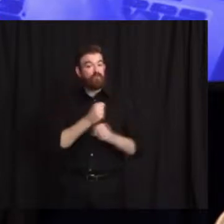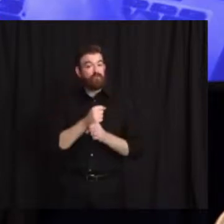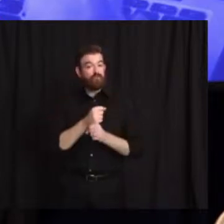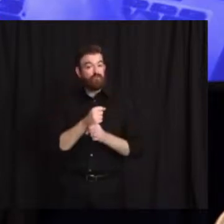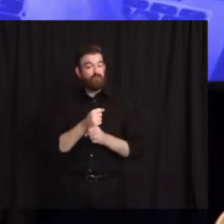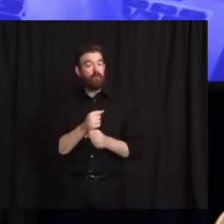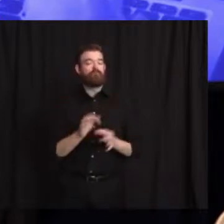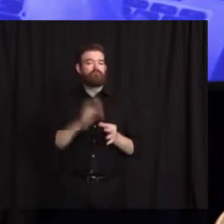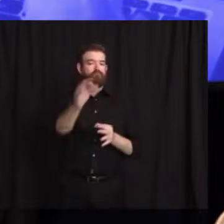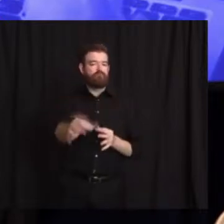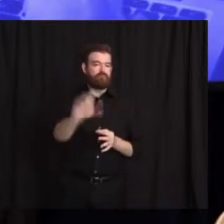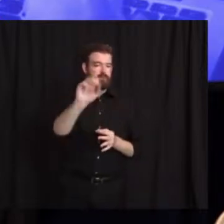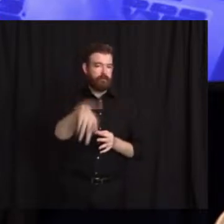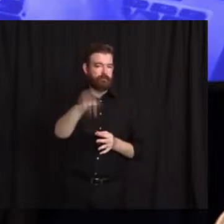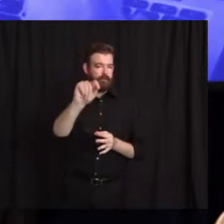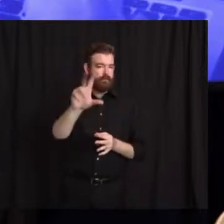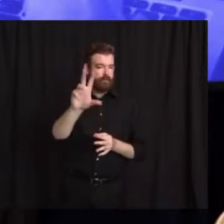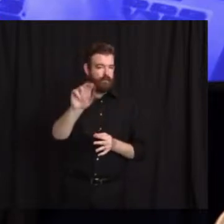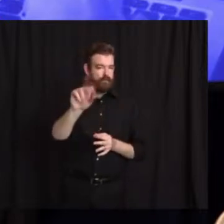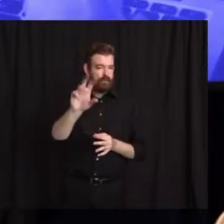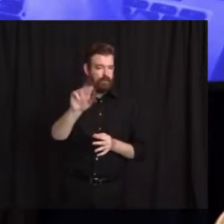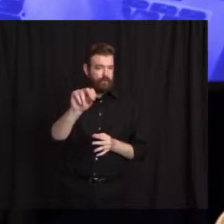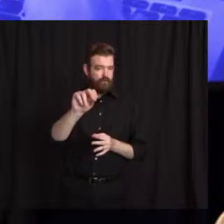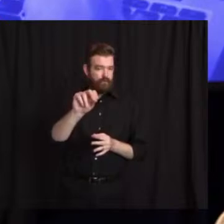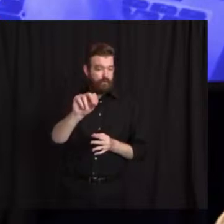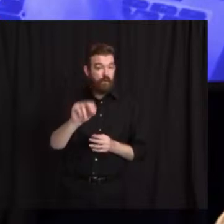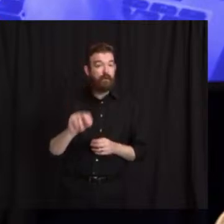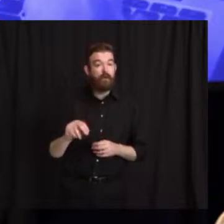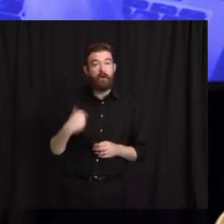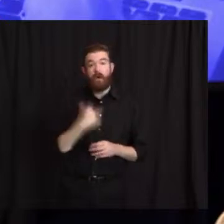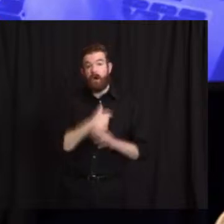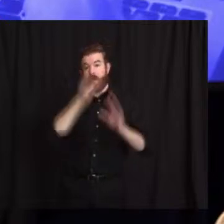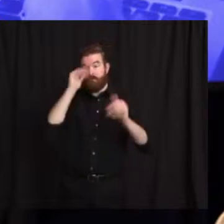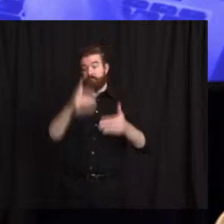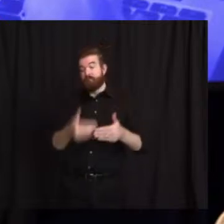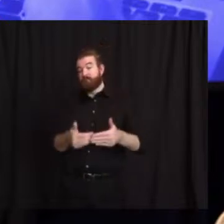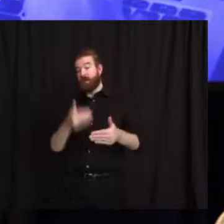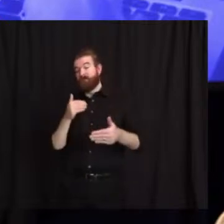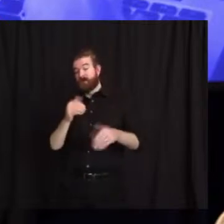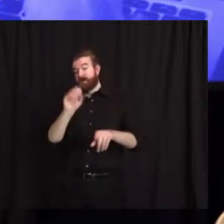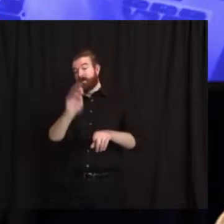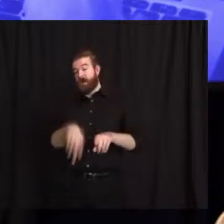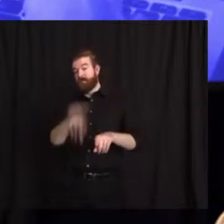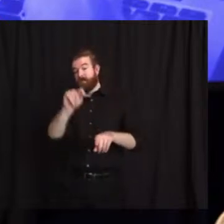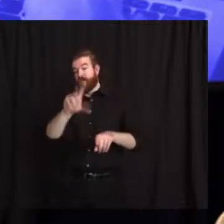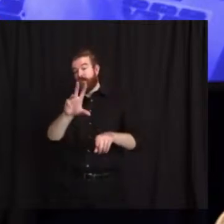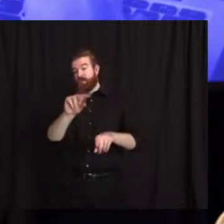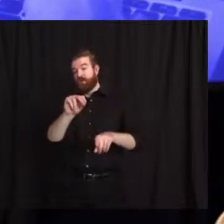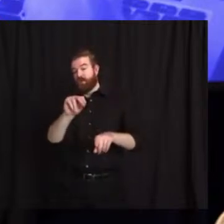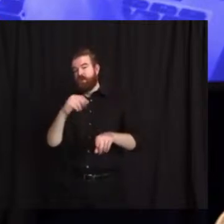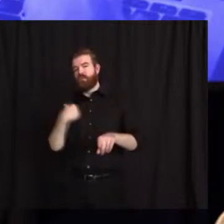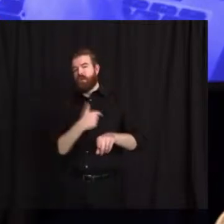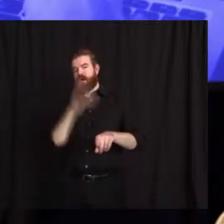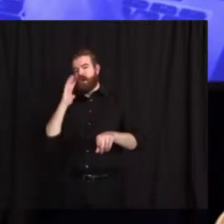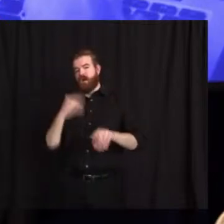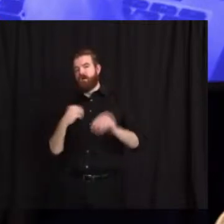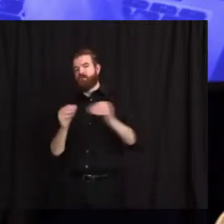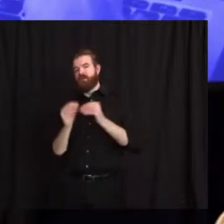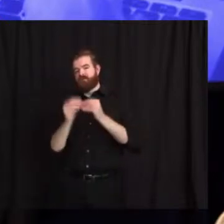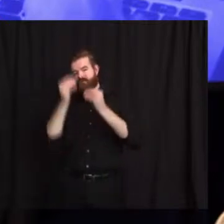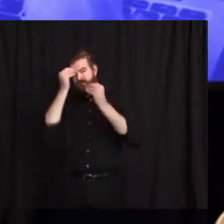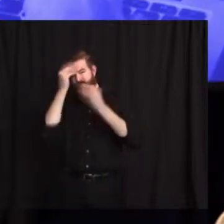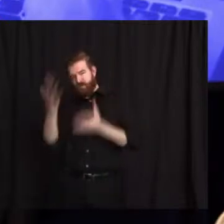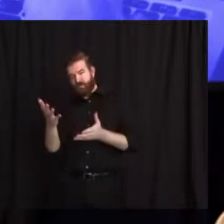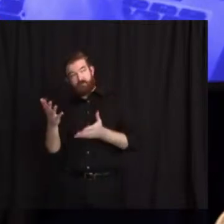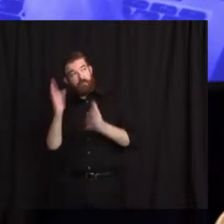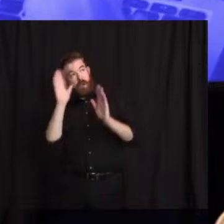by then, we'll have a better handle on what federal assistance we can anticipate receiving. And we'll also have a better handle on